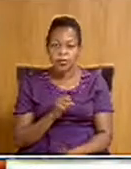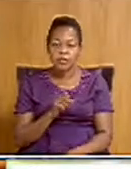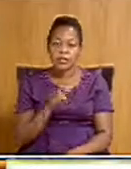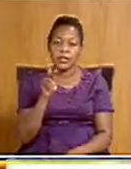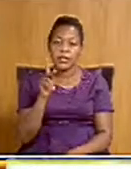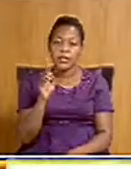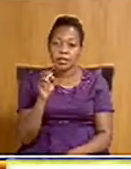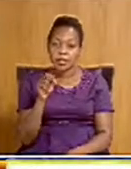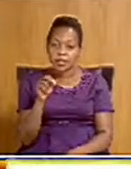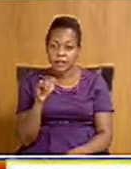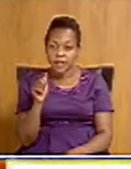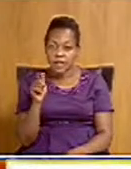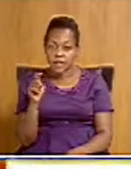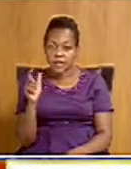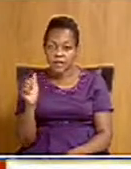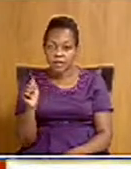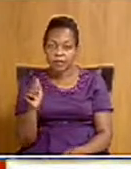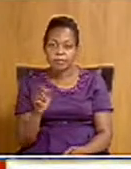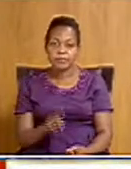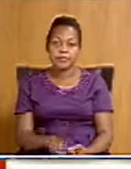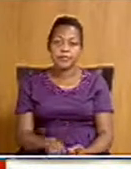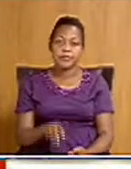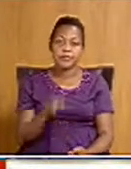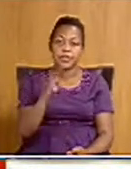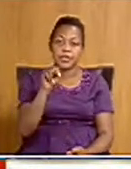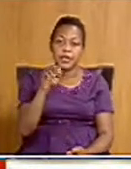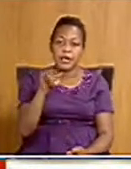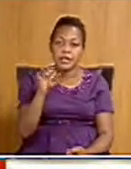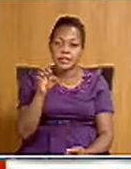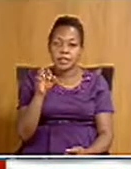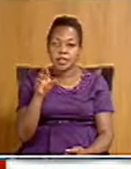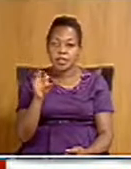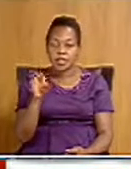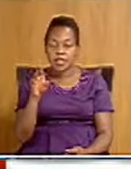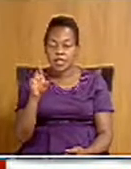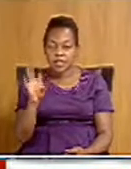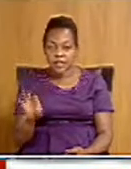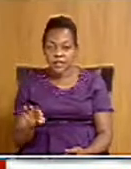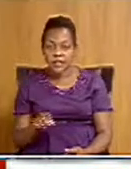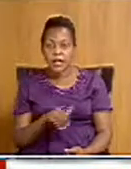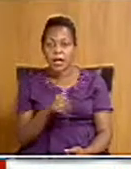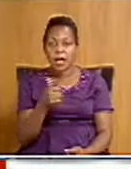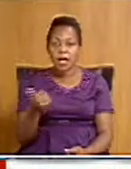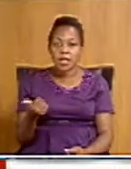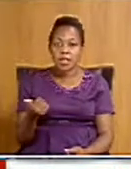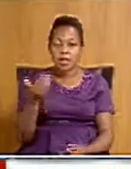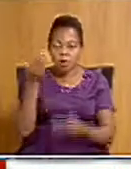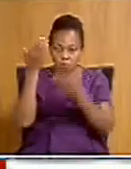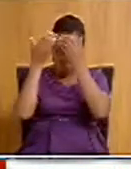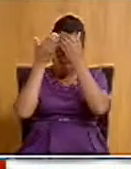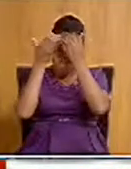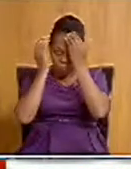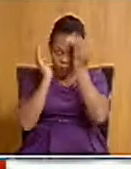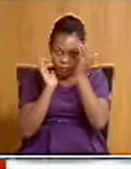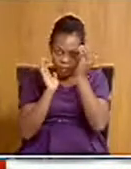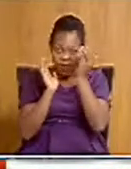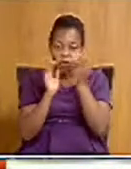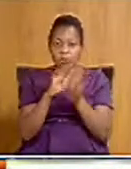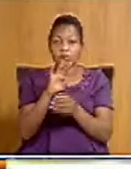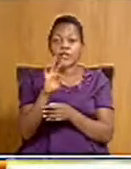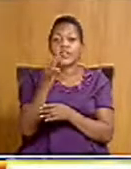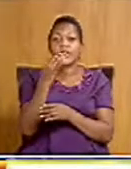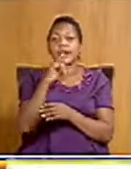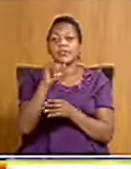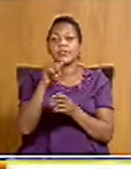Mzee Kenyatta, Mwalimu Nyerere, Dr. Obote, on the 3rd